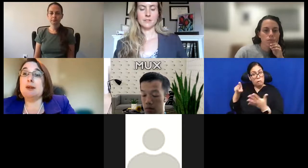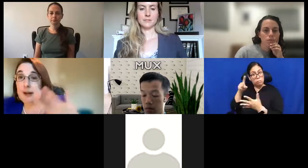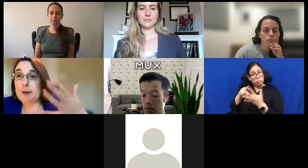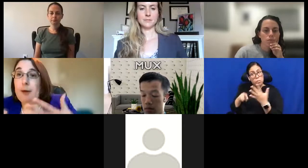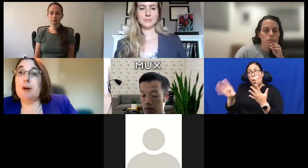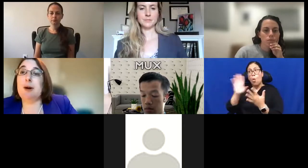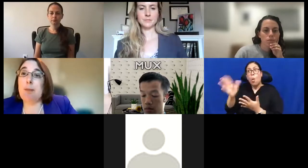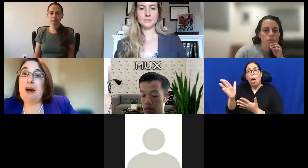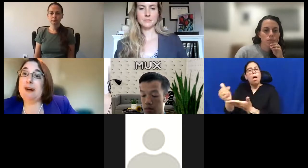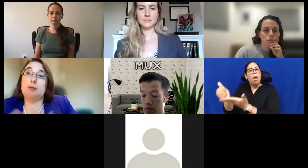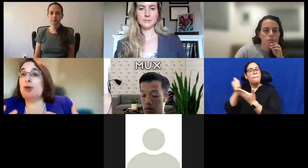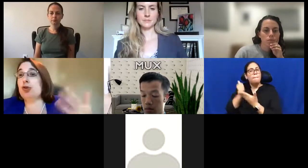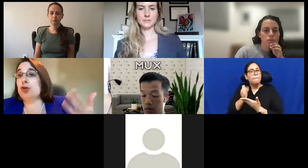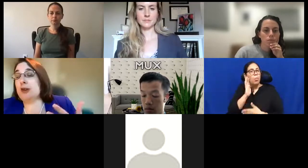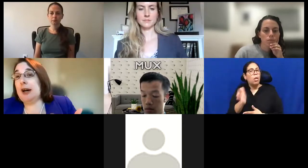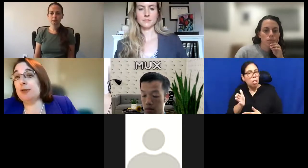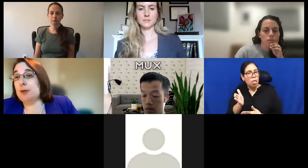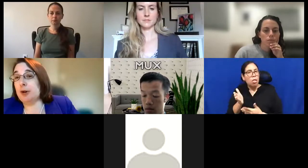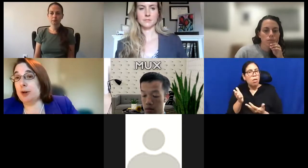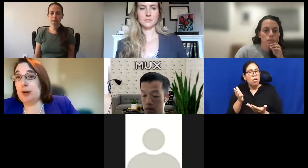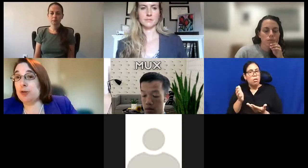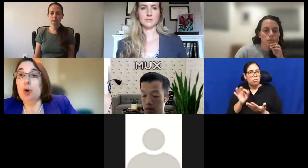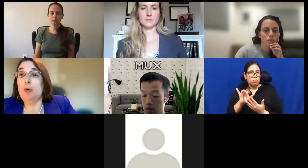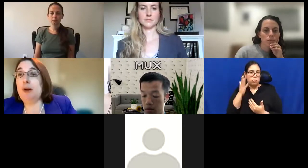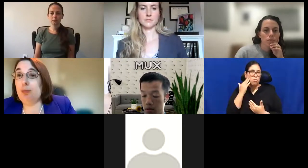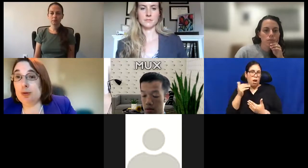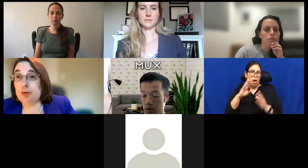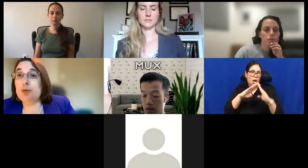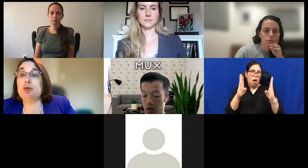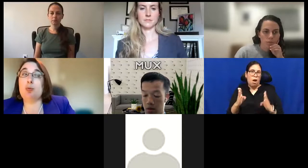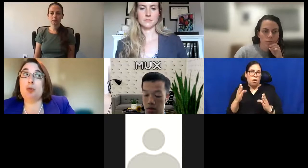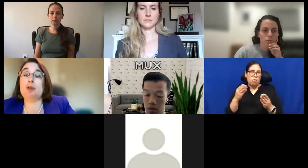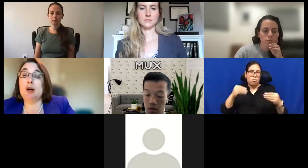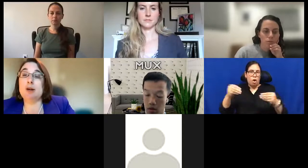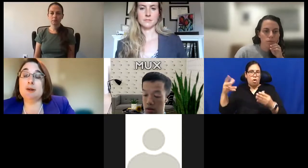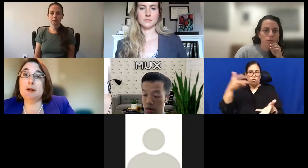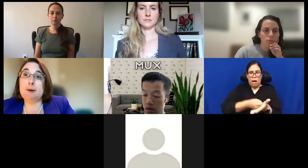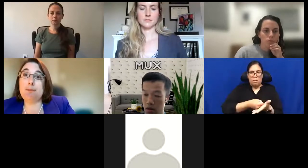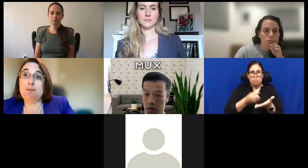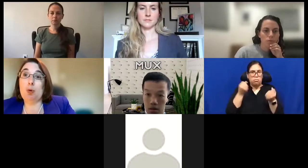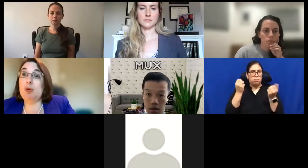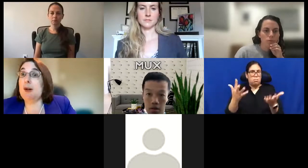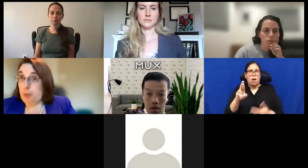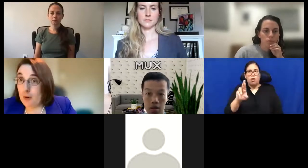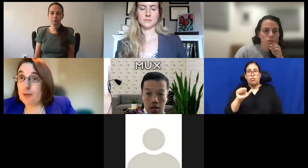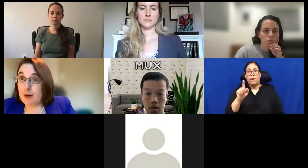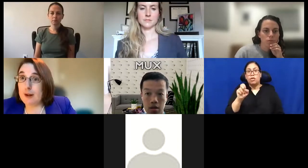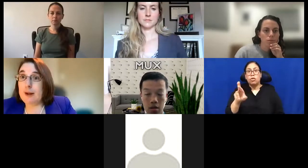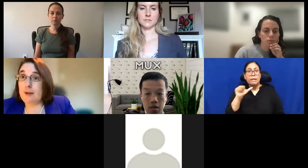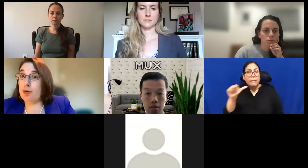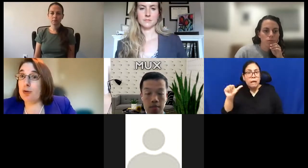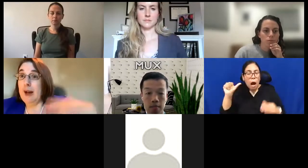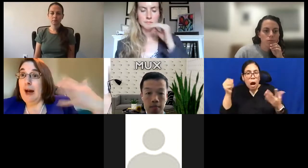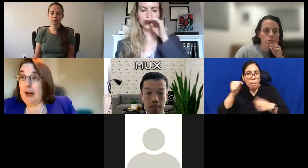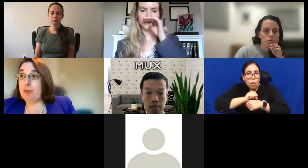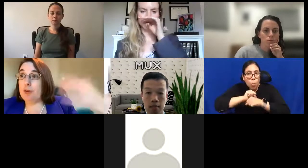in time they will come back, especially during the housing market crash, when many realtors were not employed, right? And